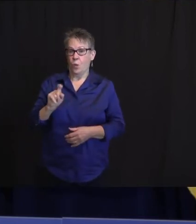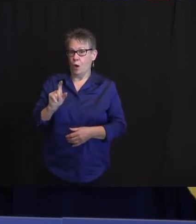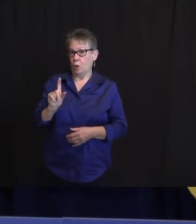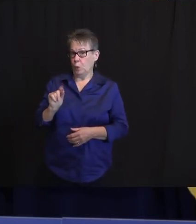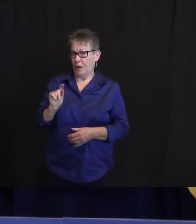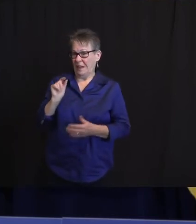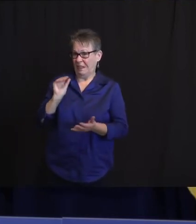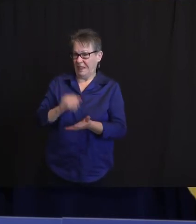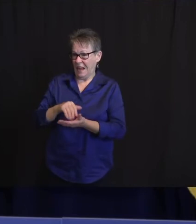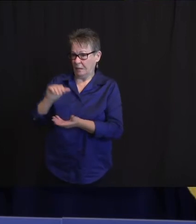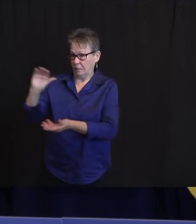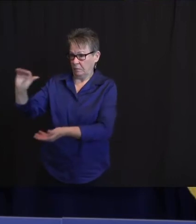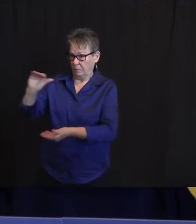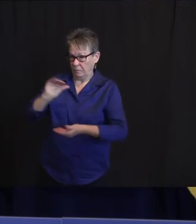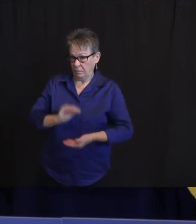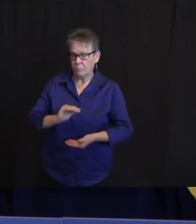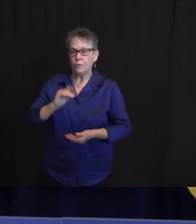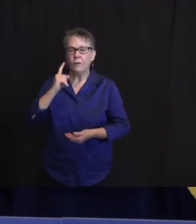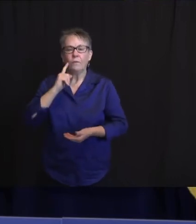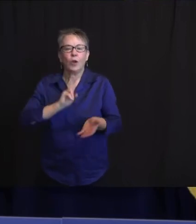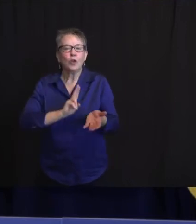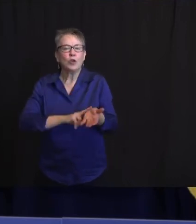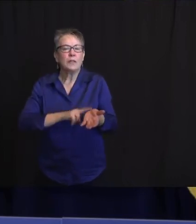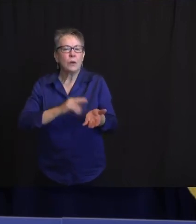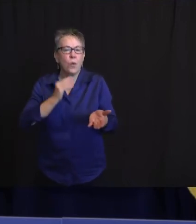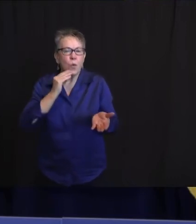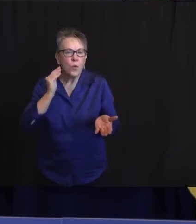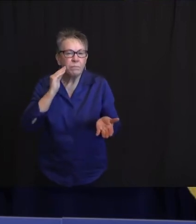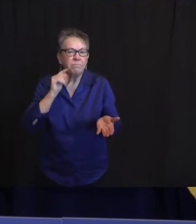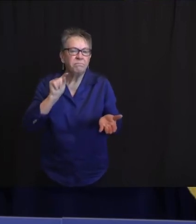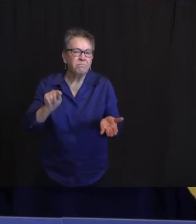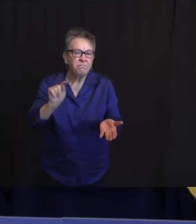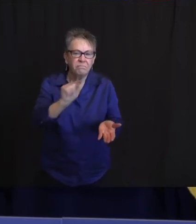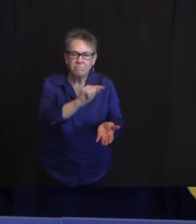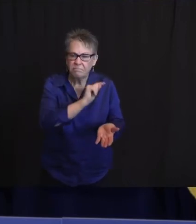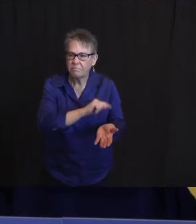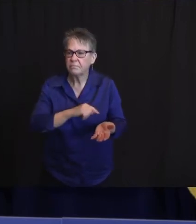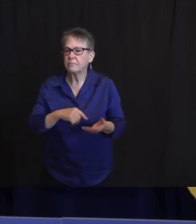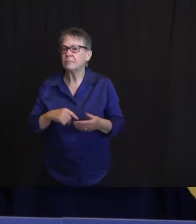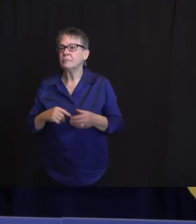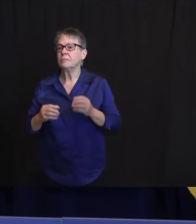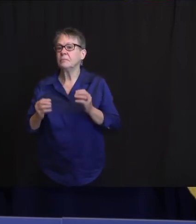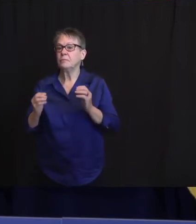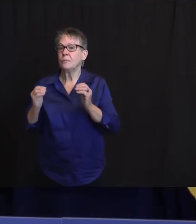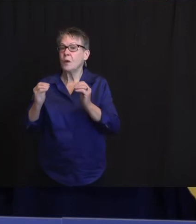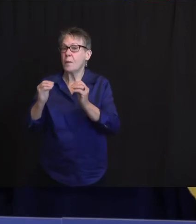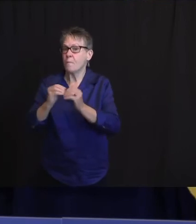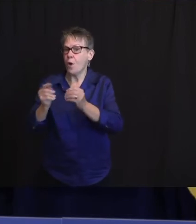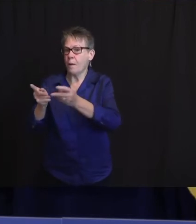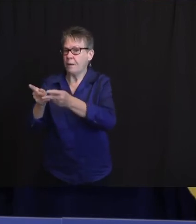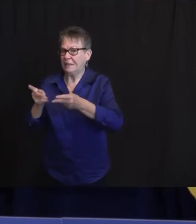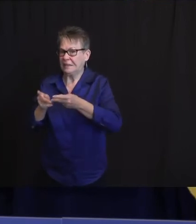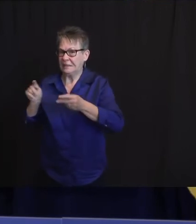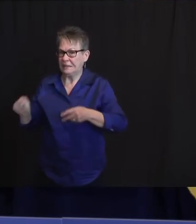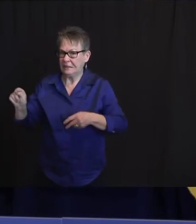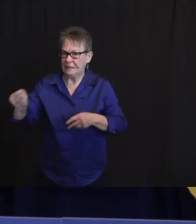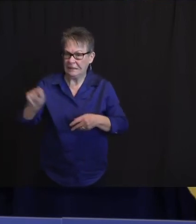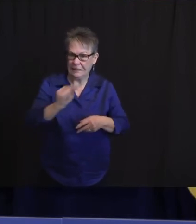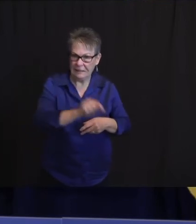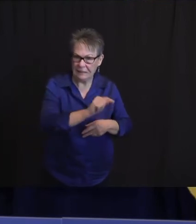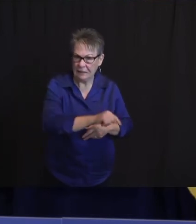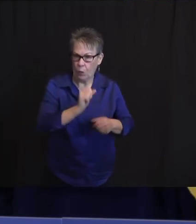facilities. More sites for vaccinations continue to expand. As a reminder, New Jersey is currently vaccinating